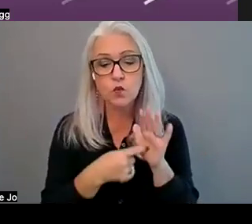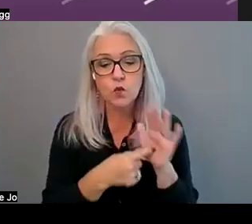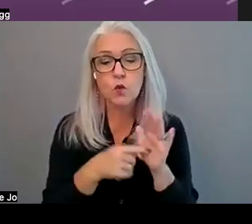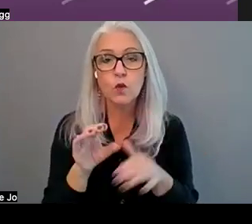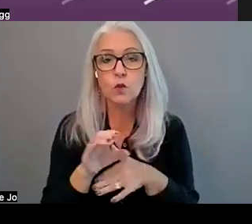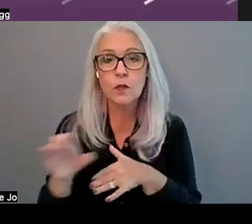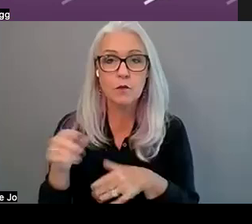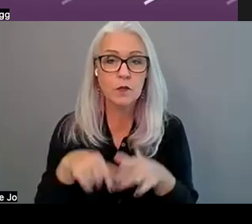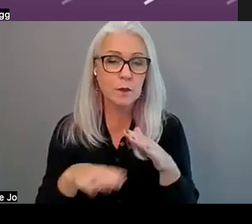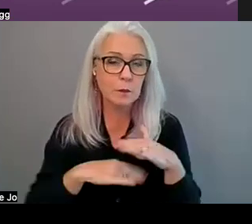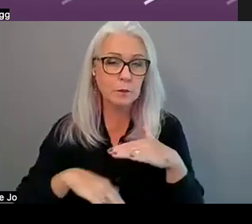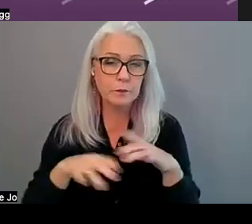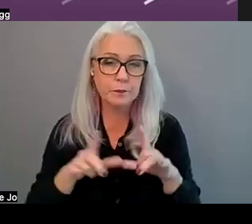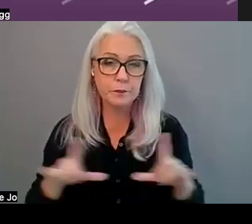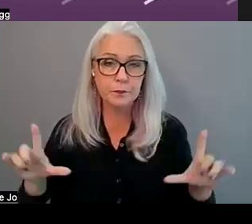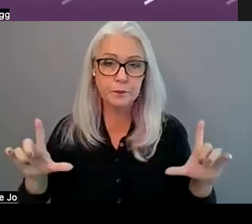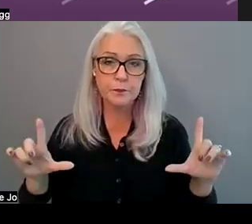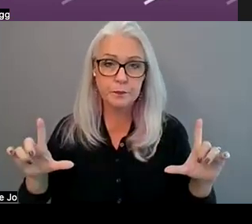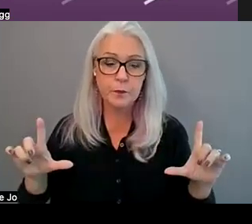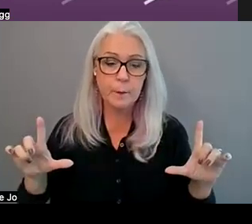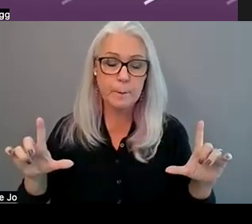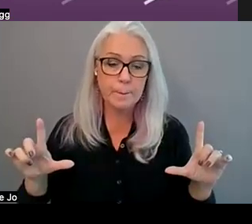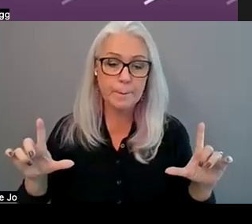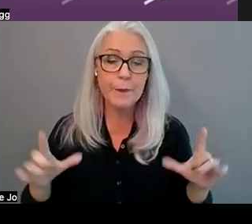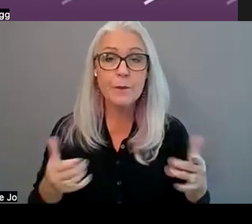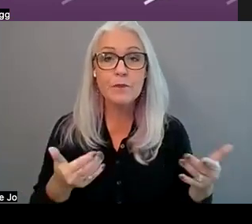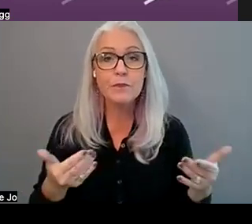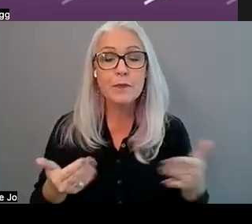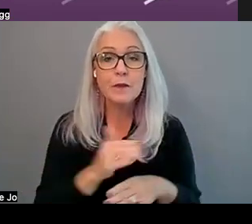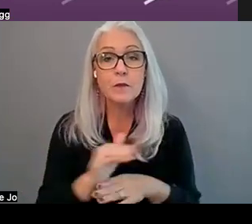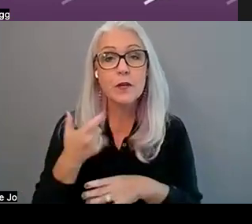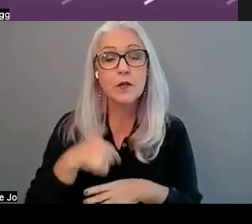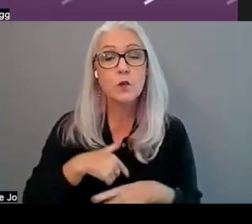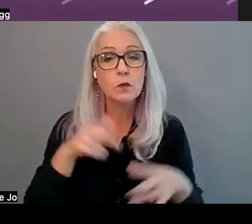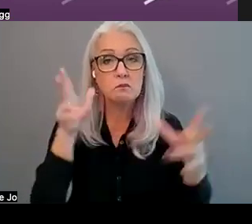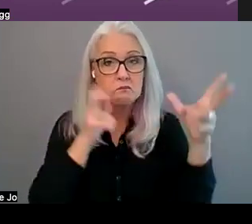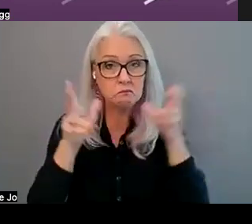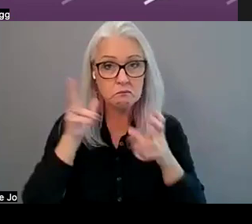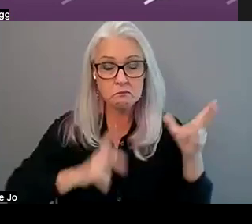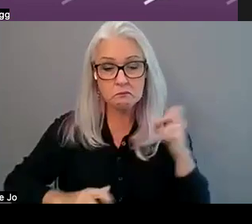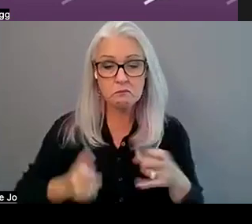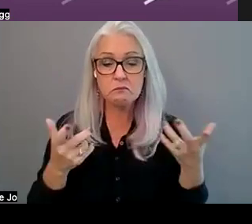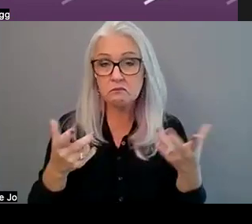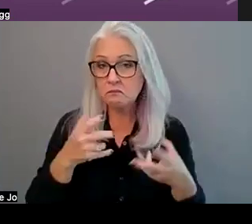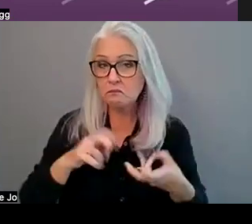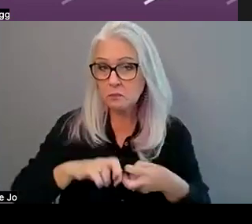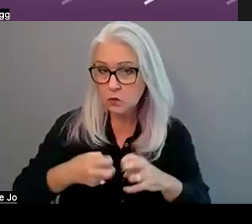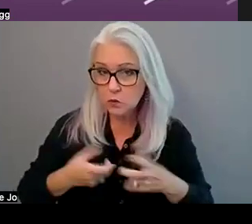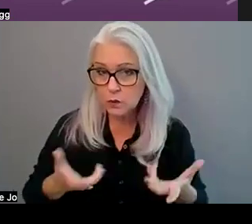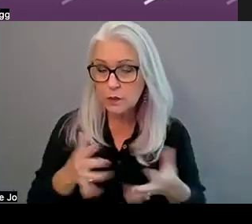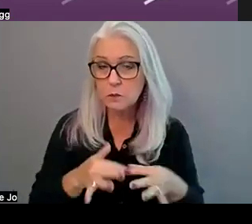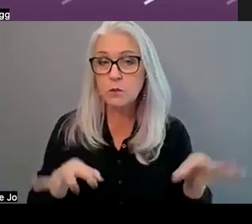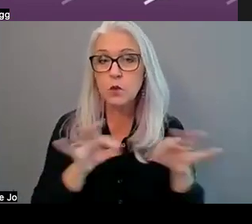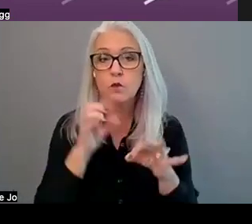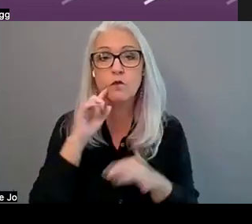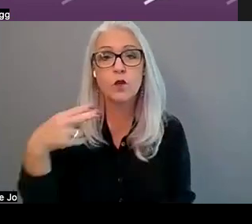screen. This evening, you will have the opportunity to listen to the candidates' views on issues of importance to the Hastings